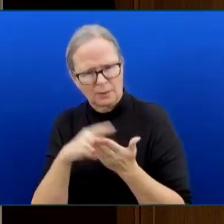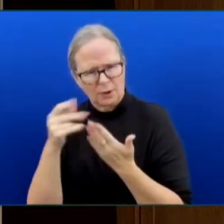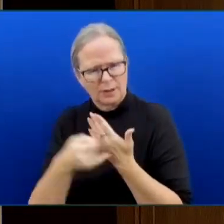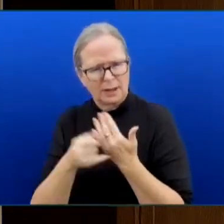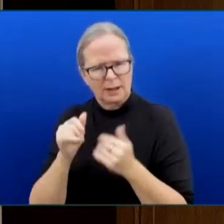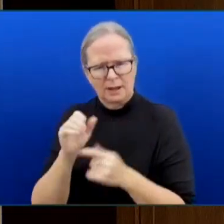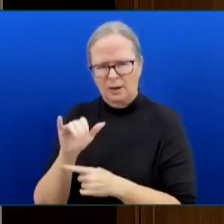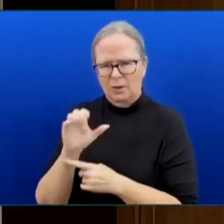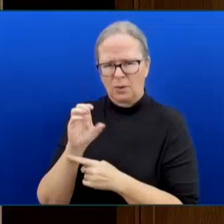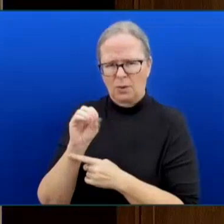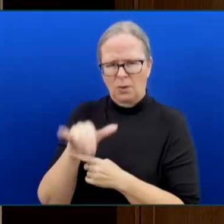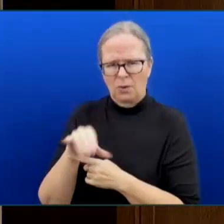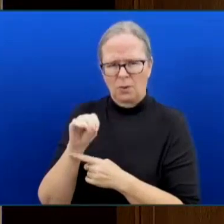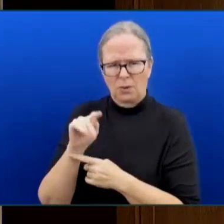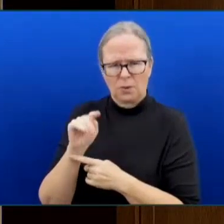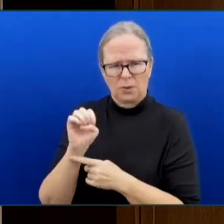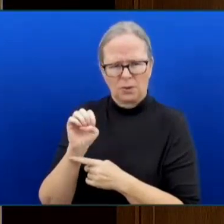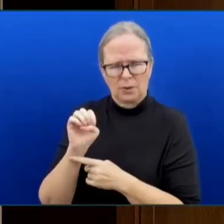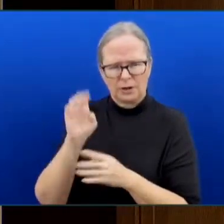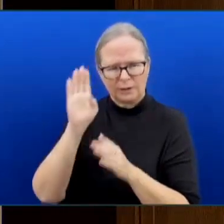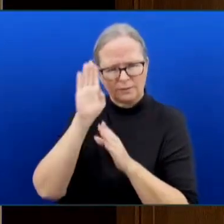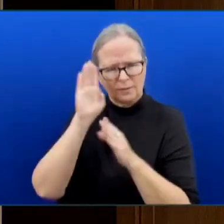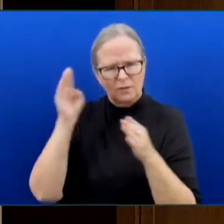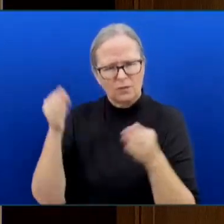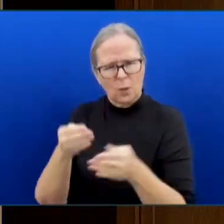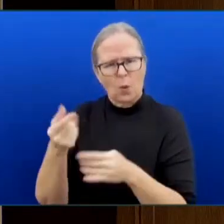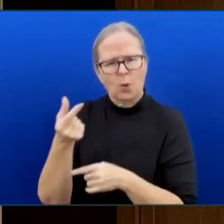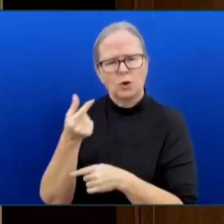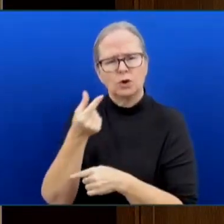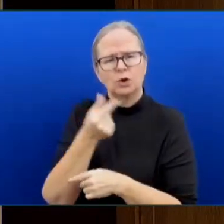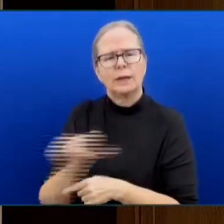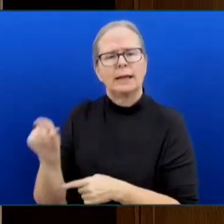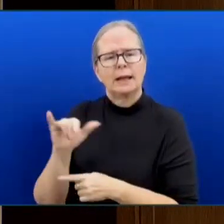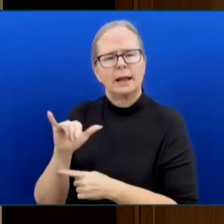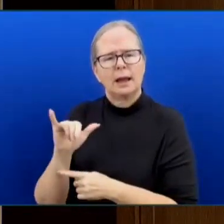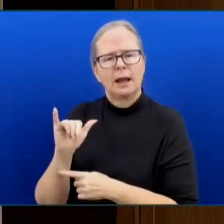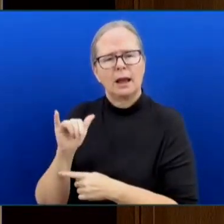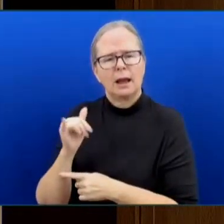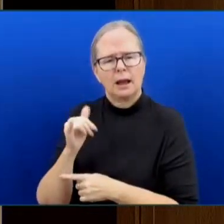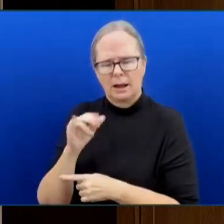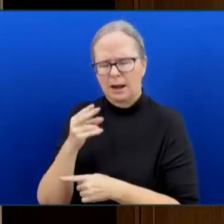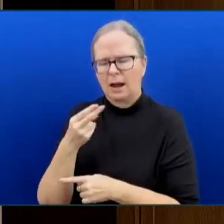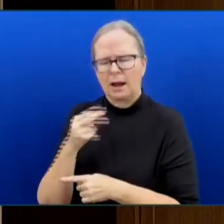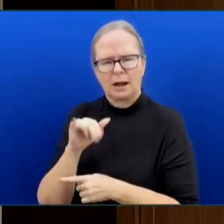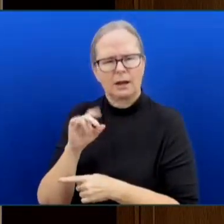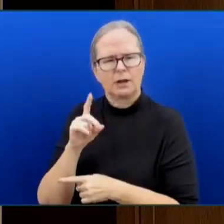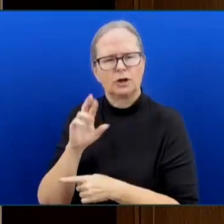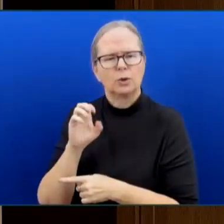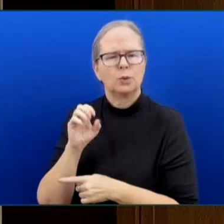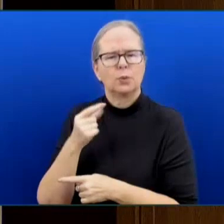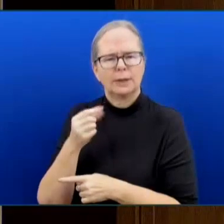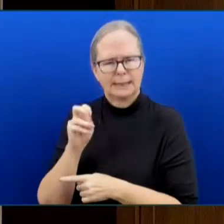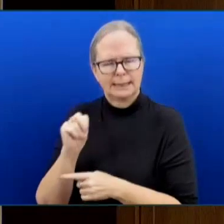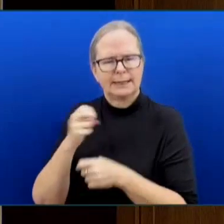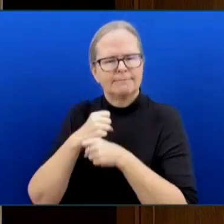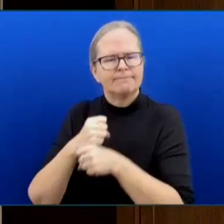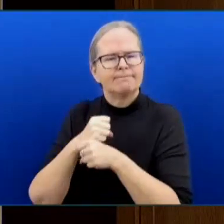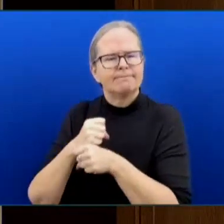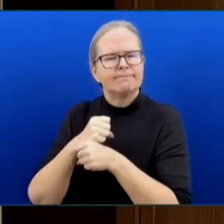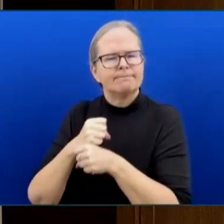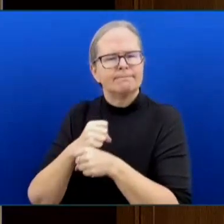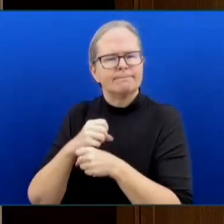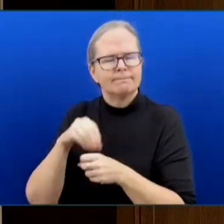and ammonia production facility located in Prince George. Can the minister explain